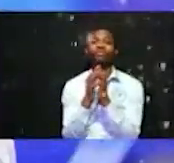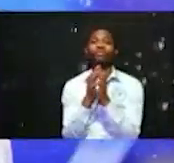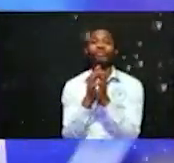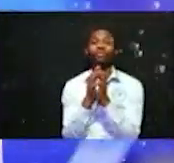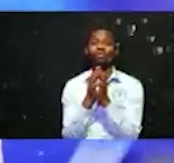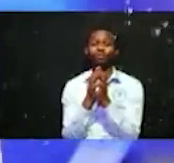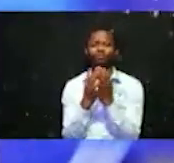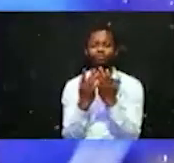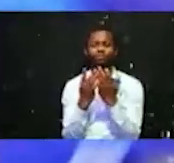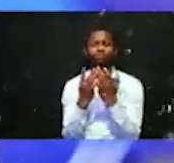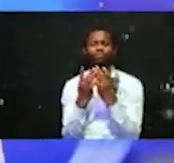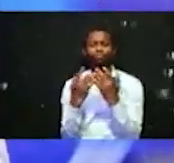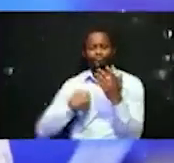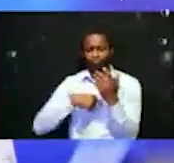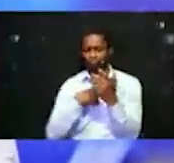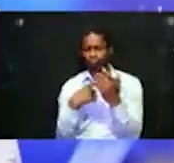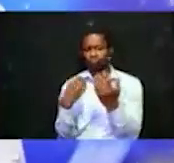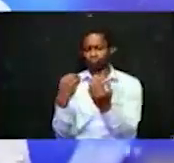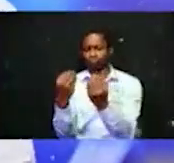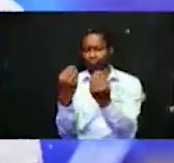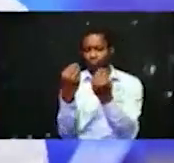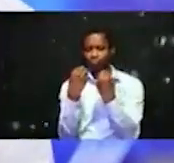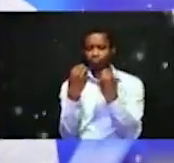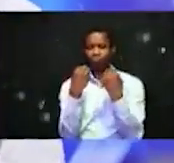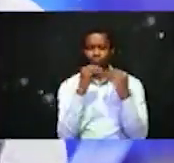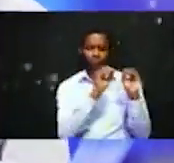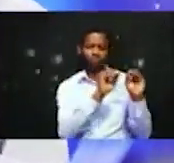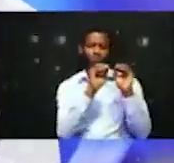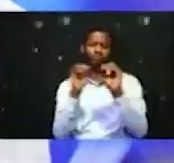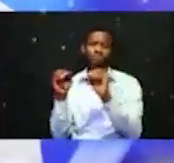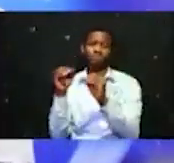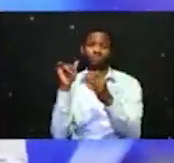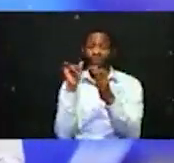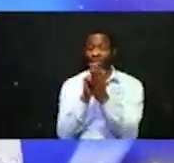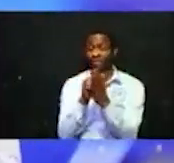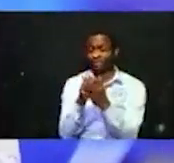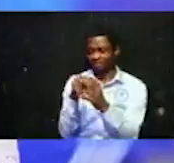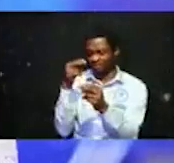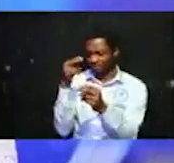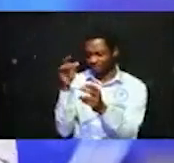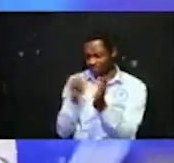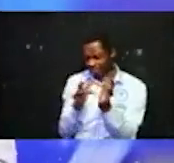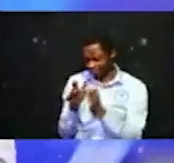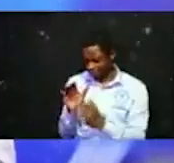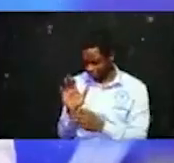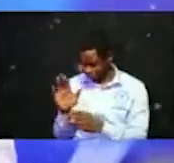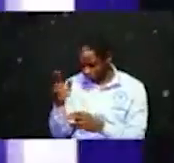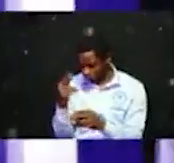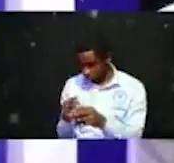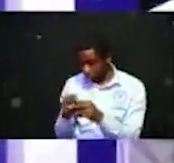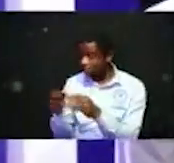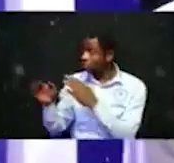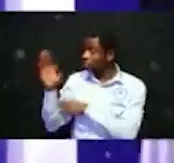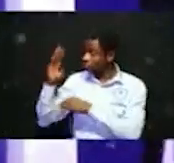Beloved, we have been taught that the name that Jesus was given,